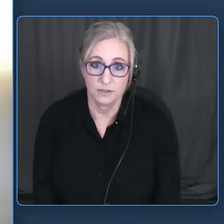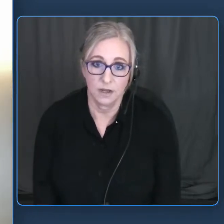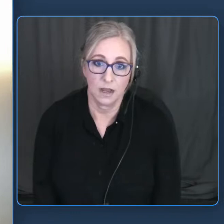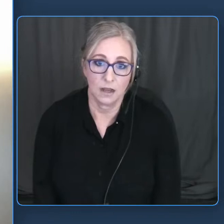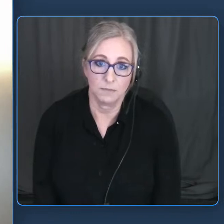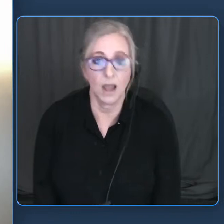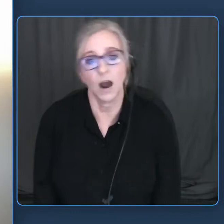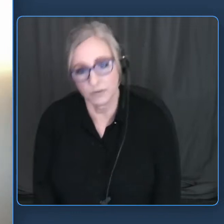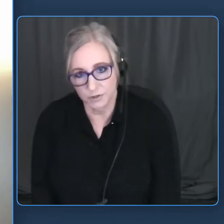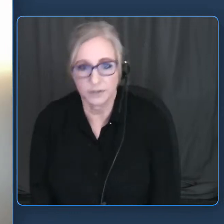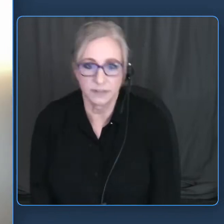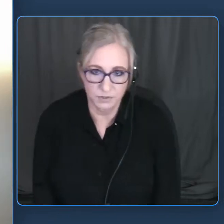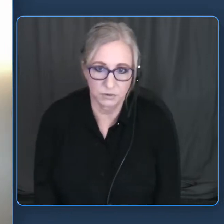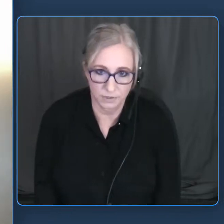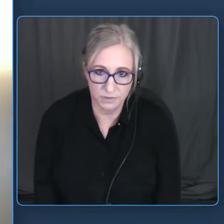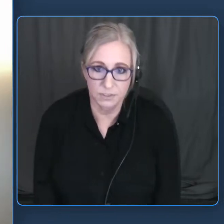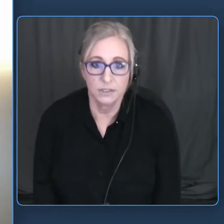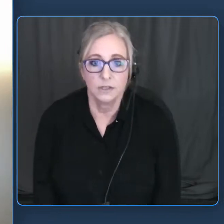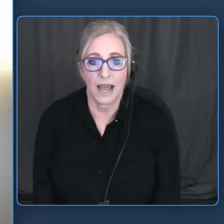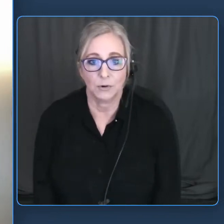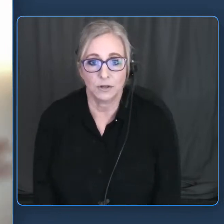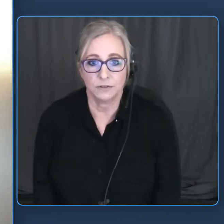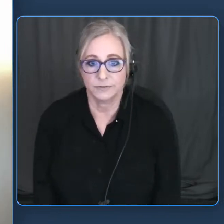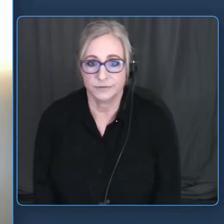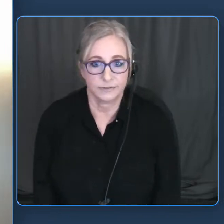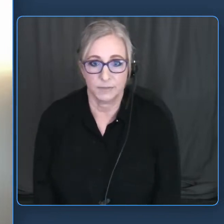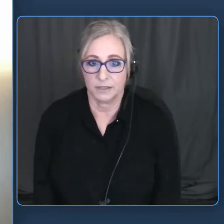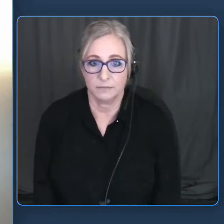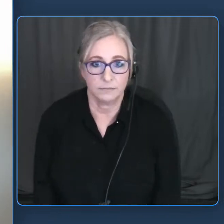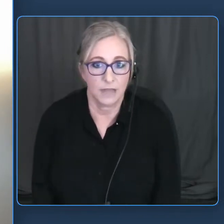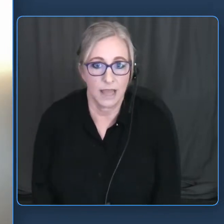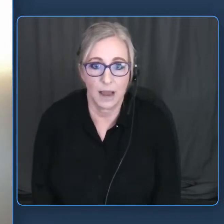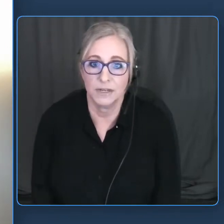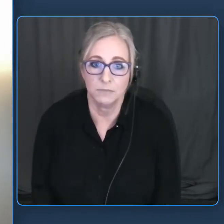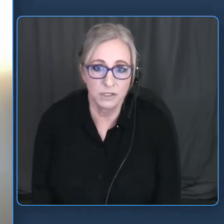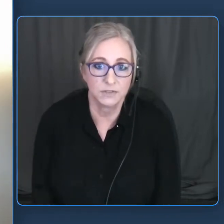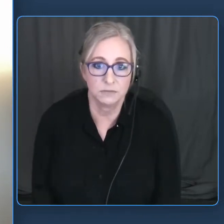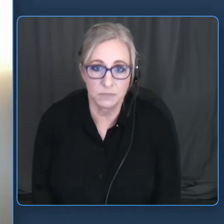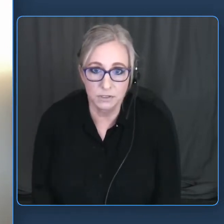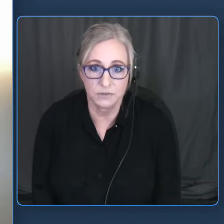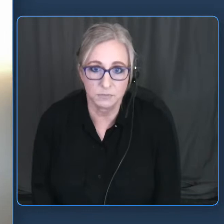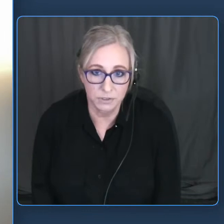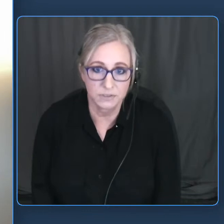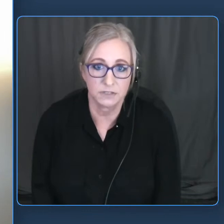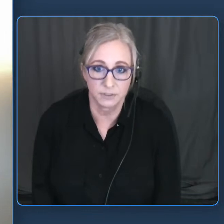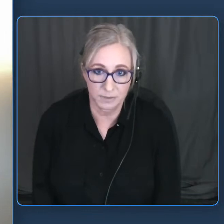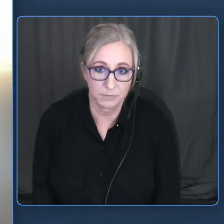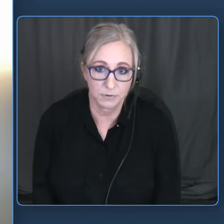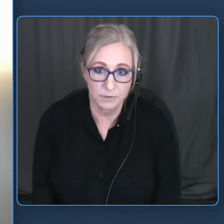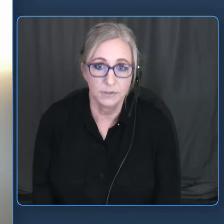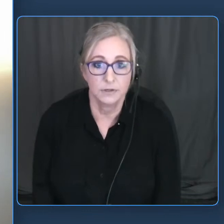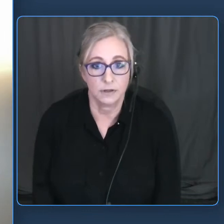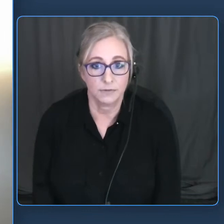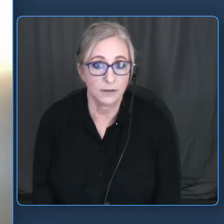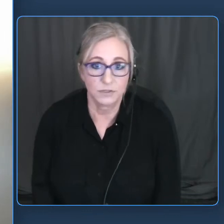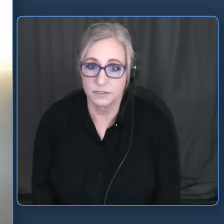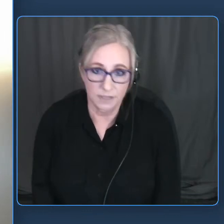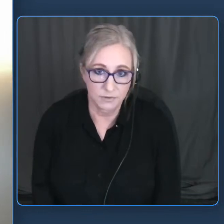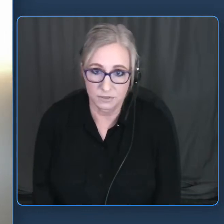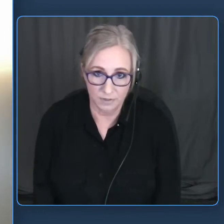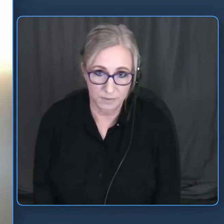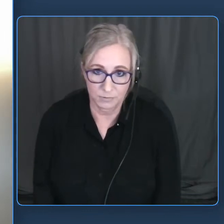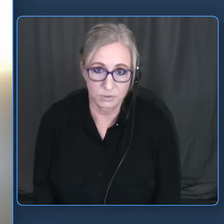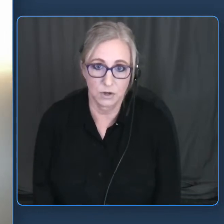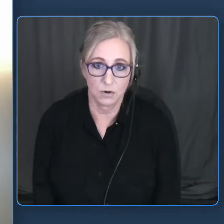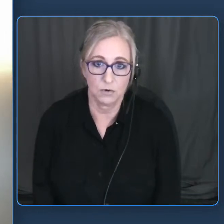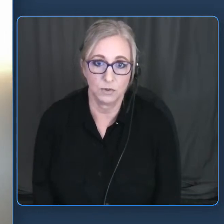students, hard of hearing deaf students, out of, how many millions and millions and millions of deaf people, thousands and